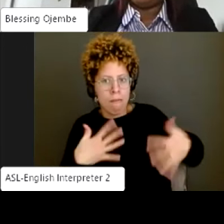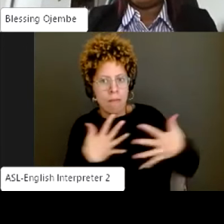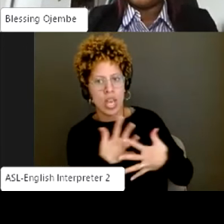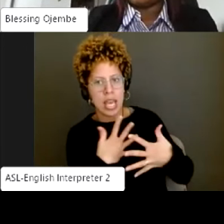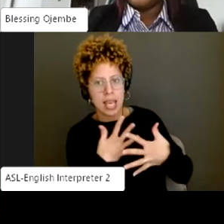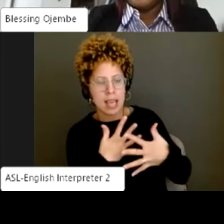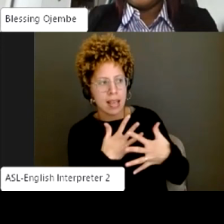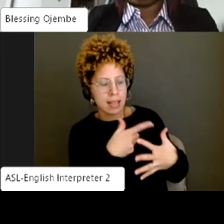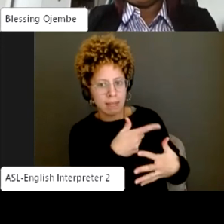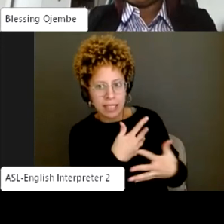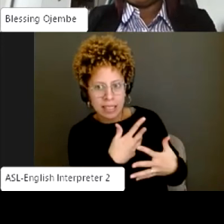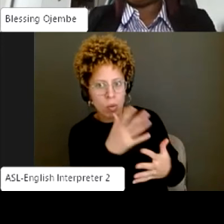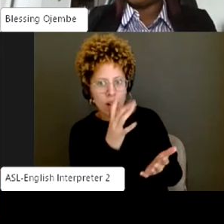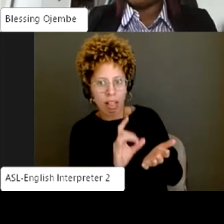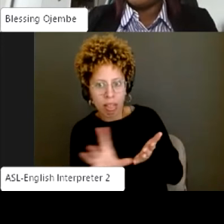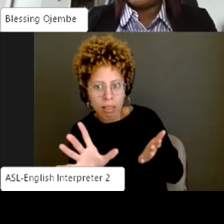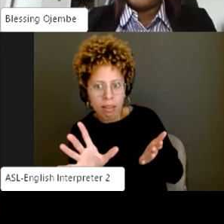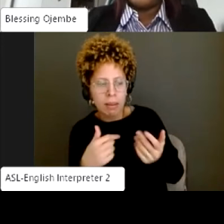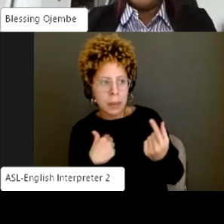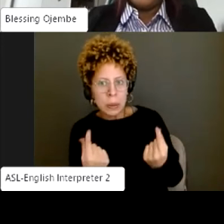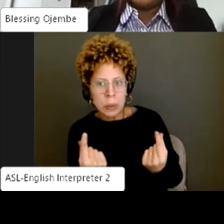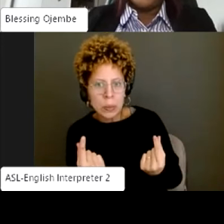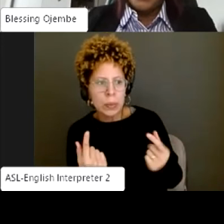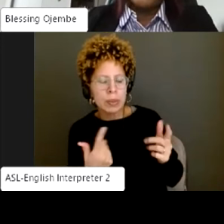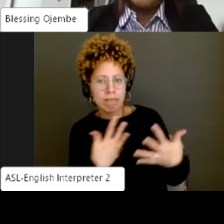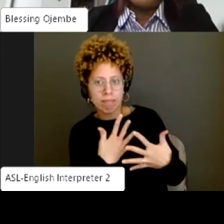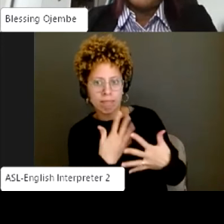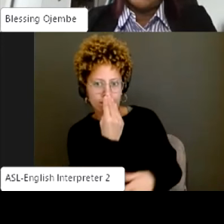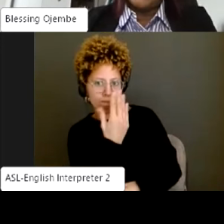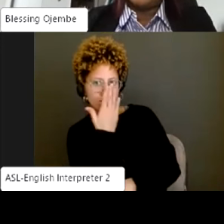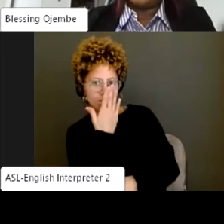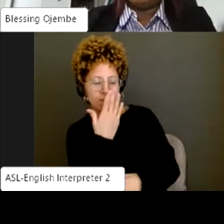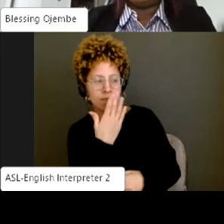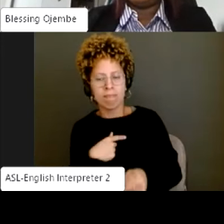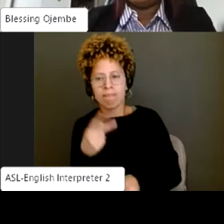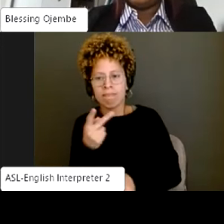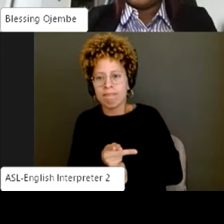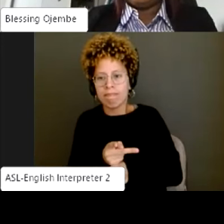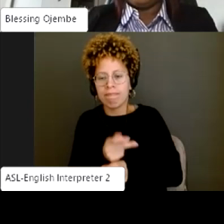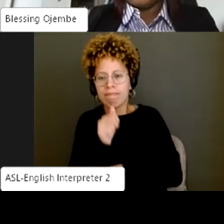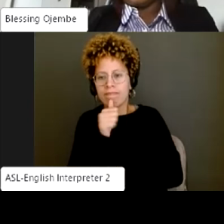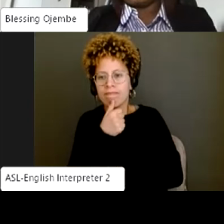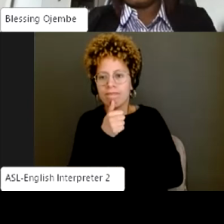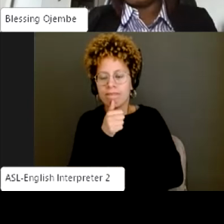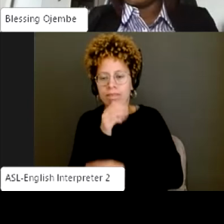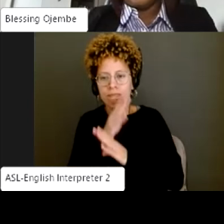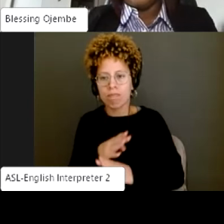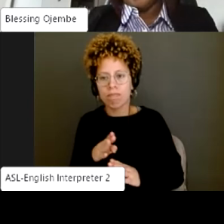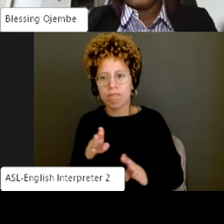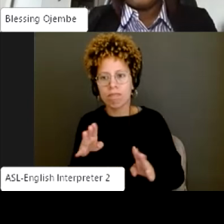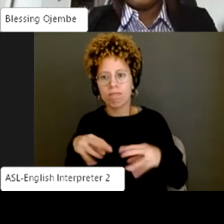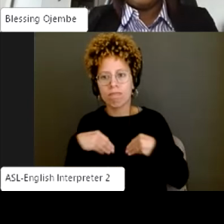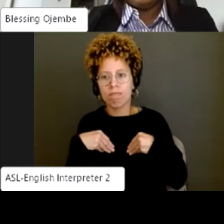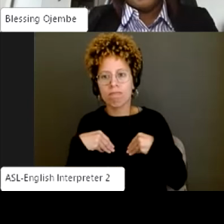their family members and the relationships worsen, and they keep suffering in silence. Even when they decide to